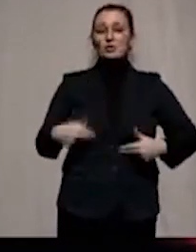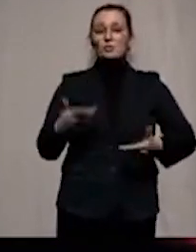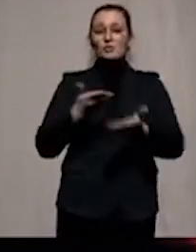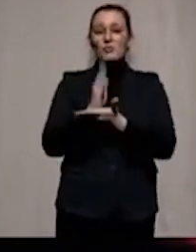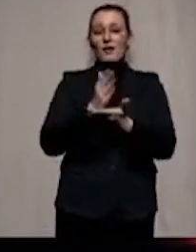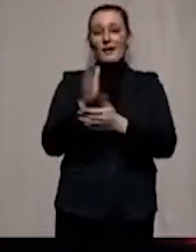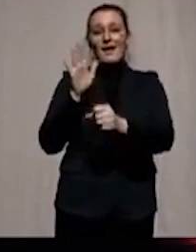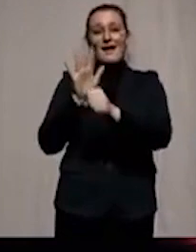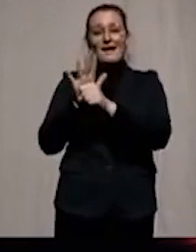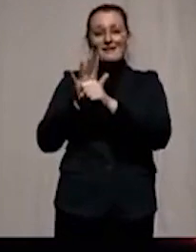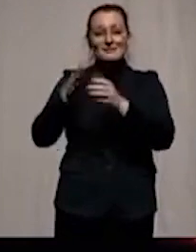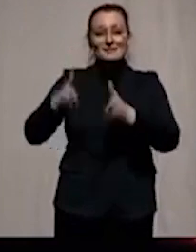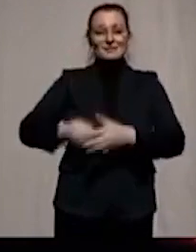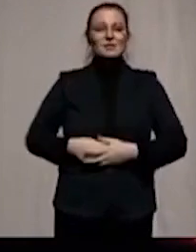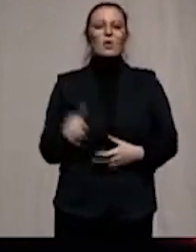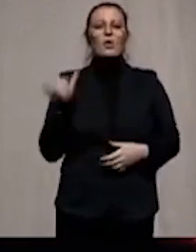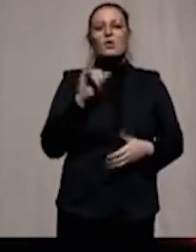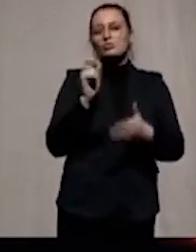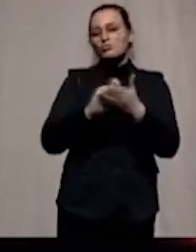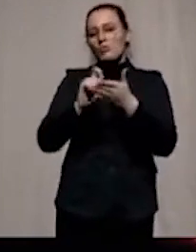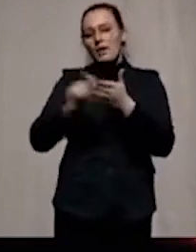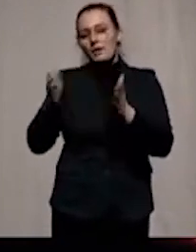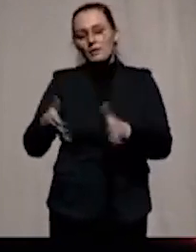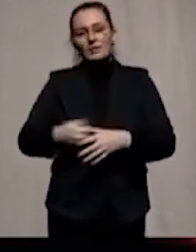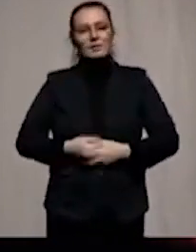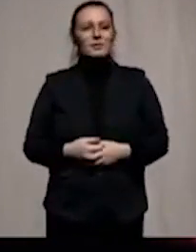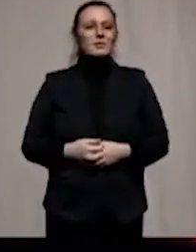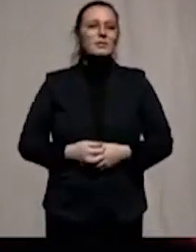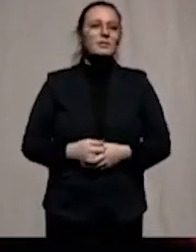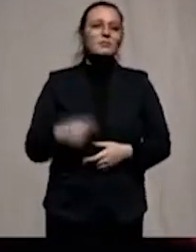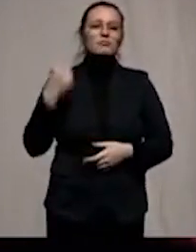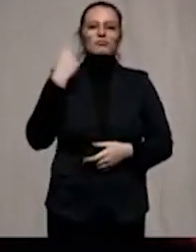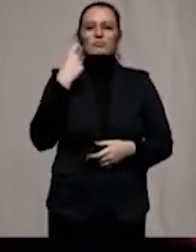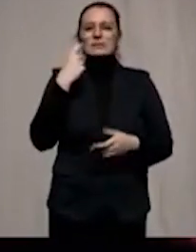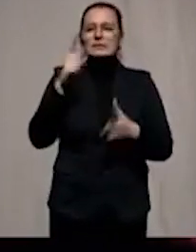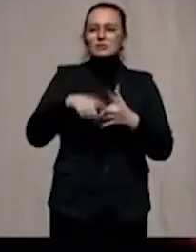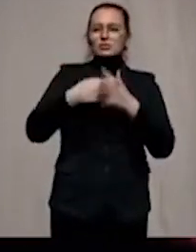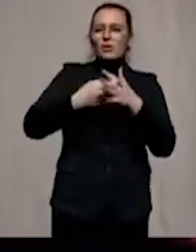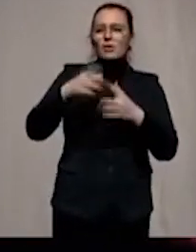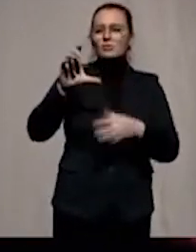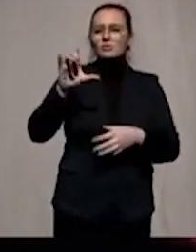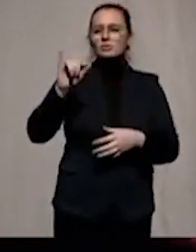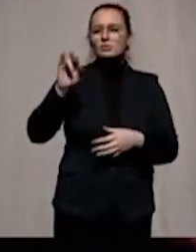also do some writing. I recently got into circus performing.